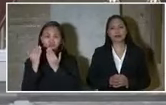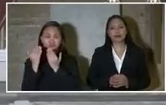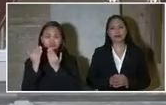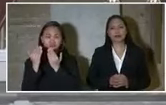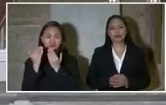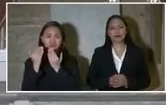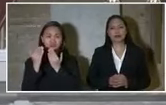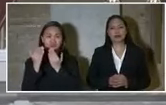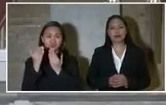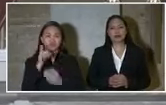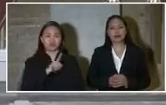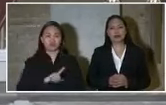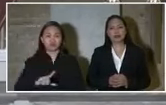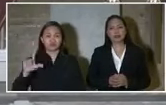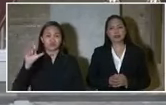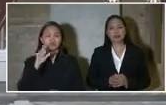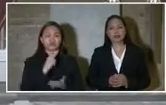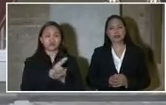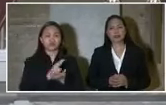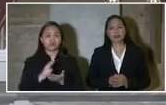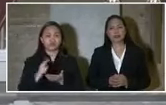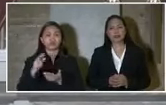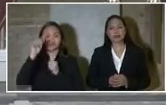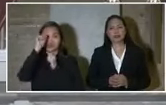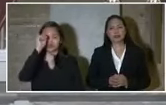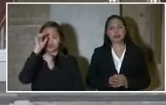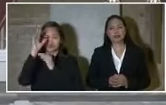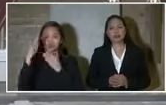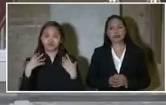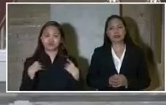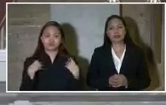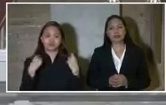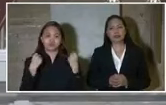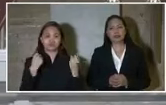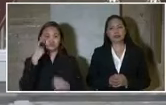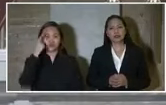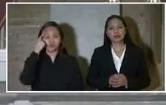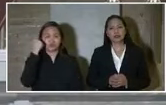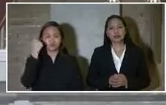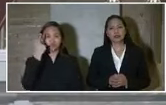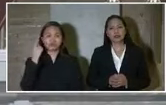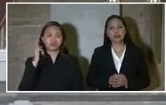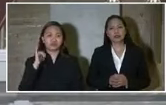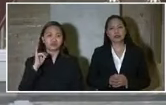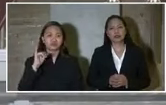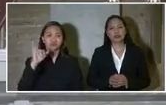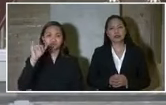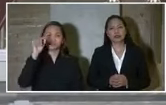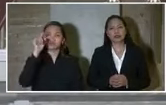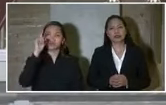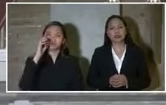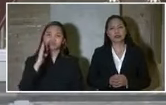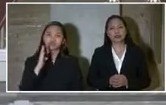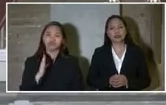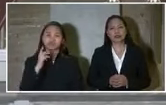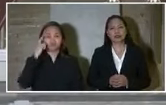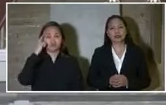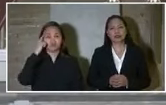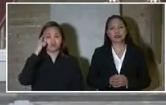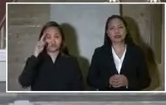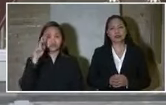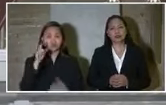thanks, Lord, Holy Father, Almighty and Eternal God.